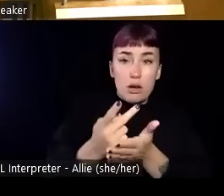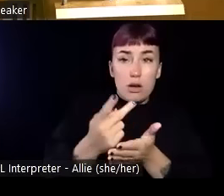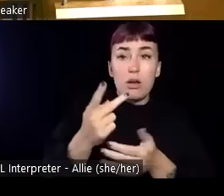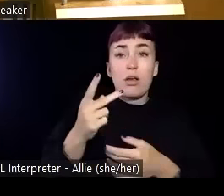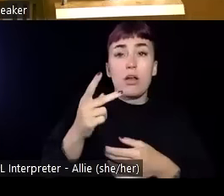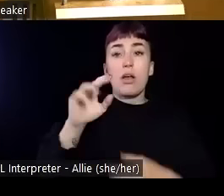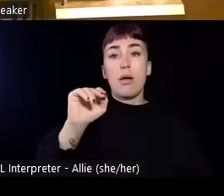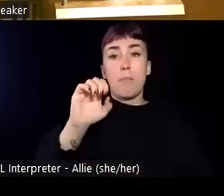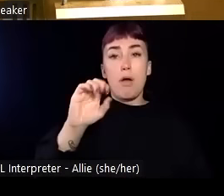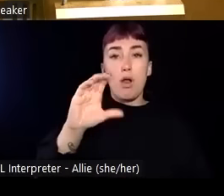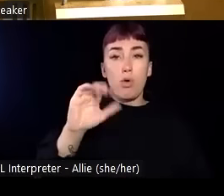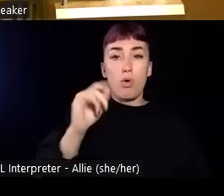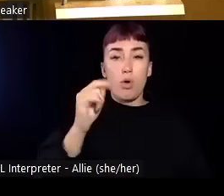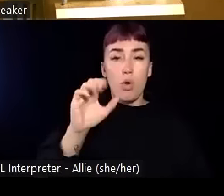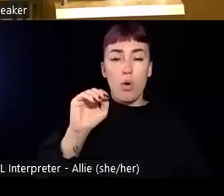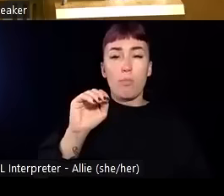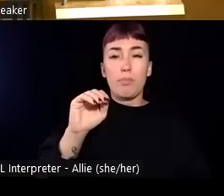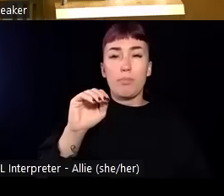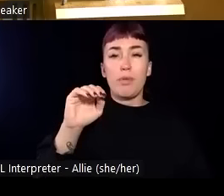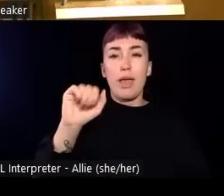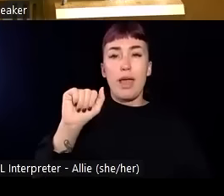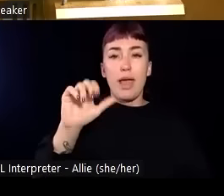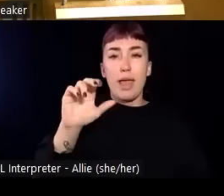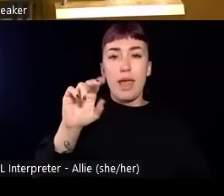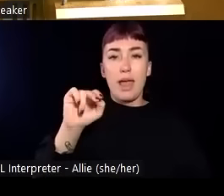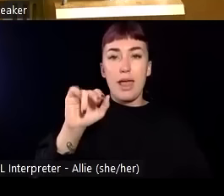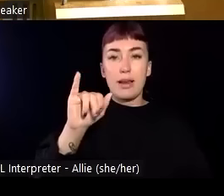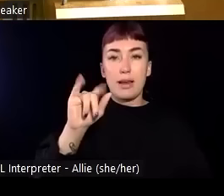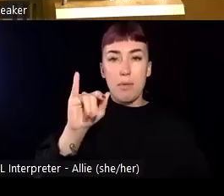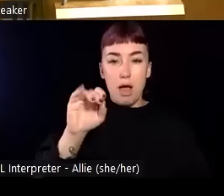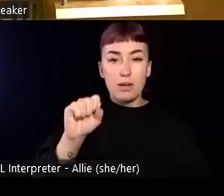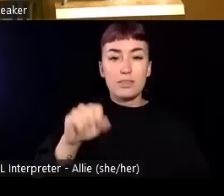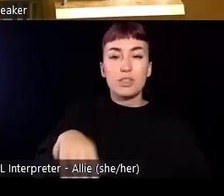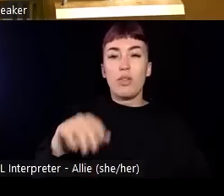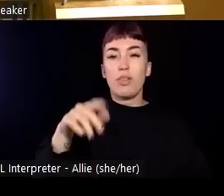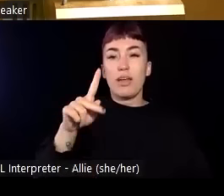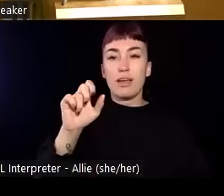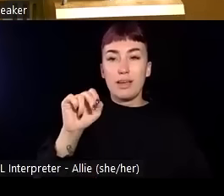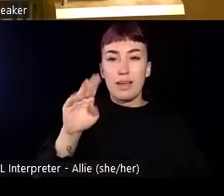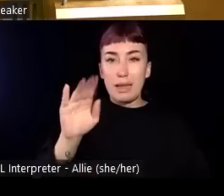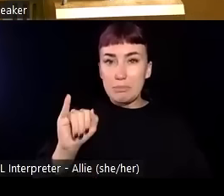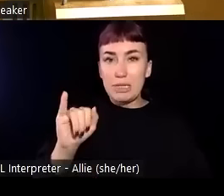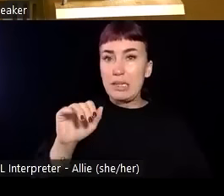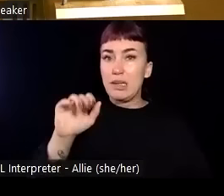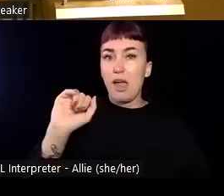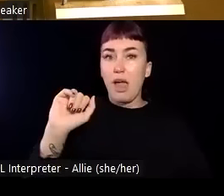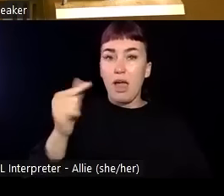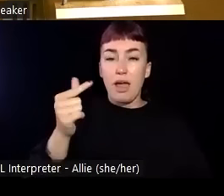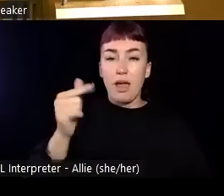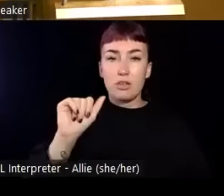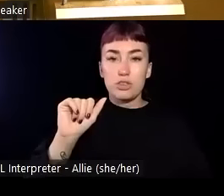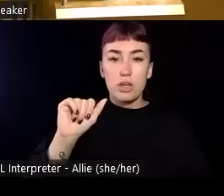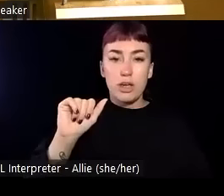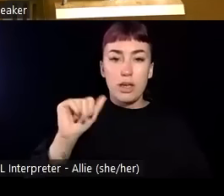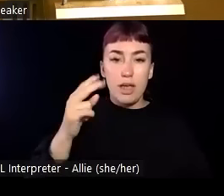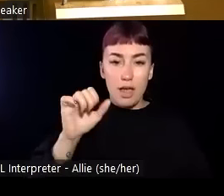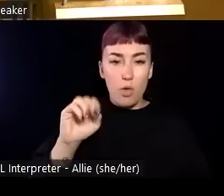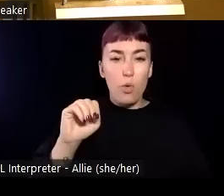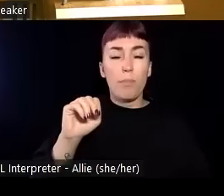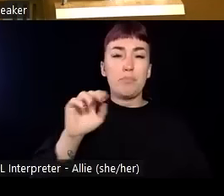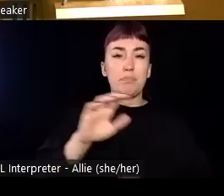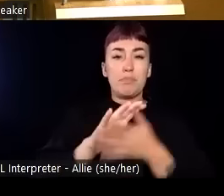against amyloid. So that's the Leqembi or lecanemab and Aduhelm or aducanumab. And there